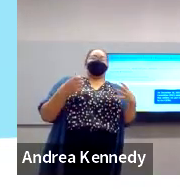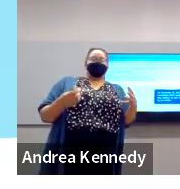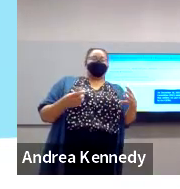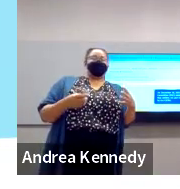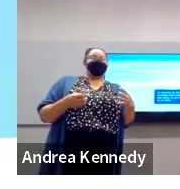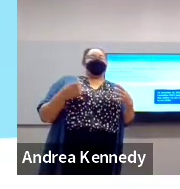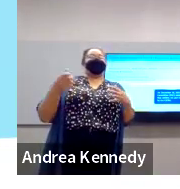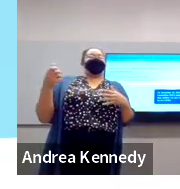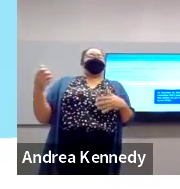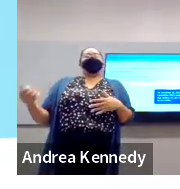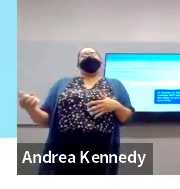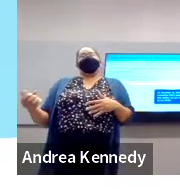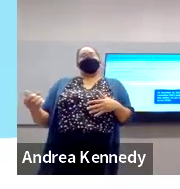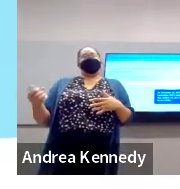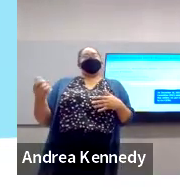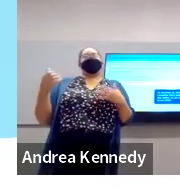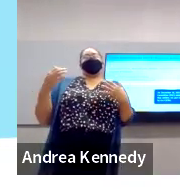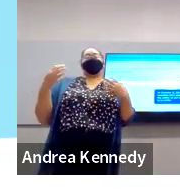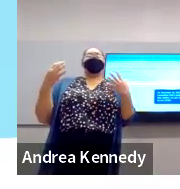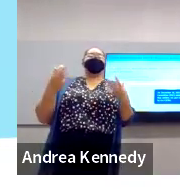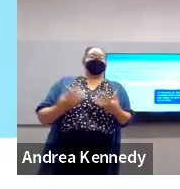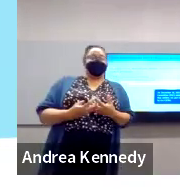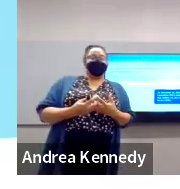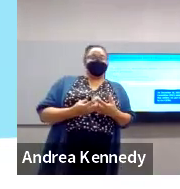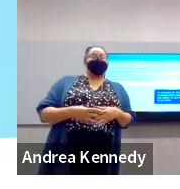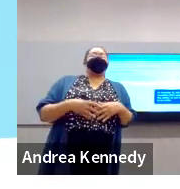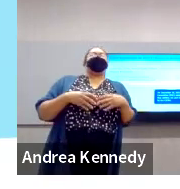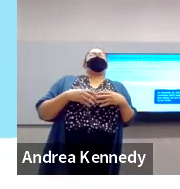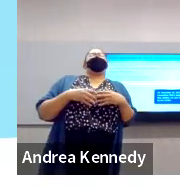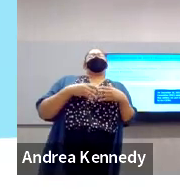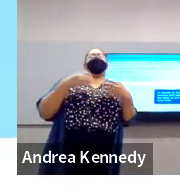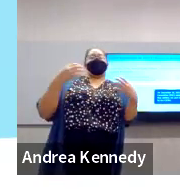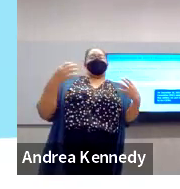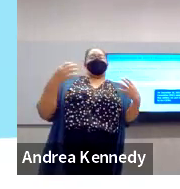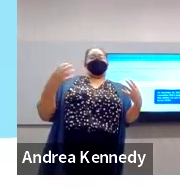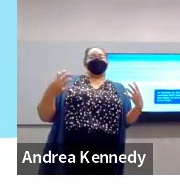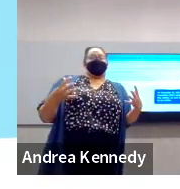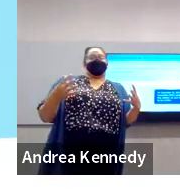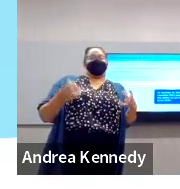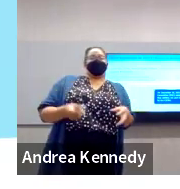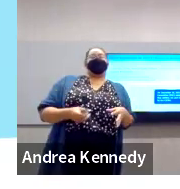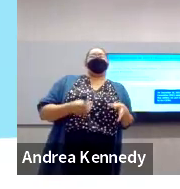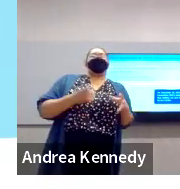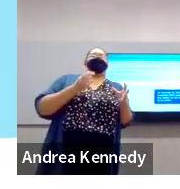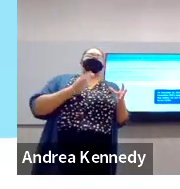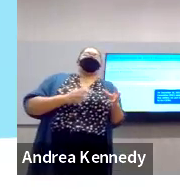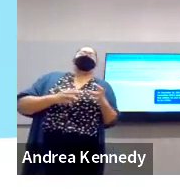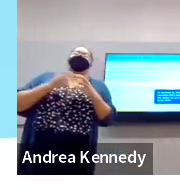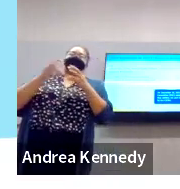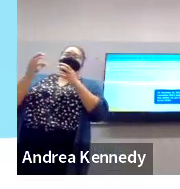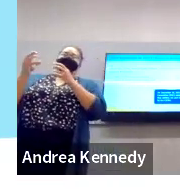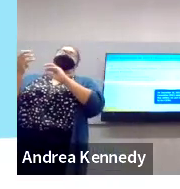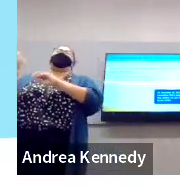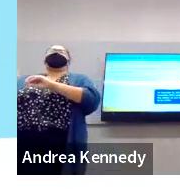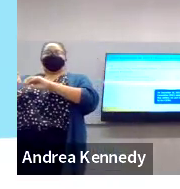regulations to clarify that rent includes utilities. And then we came up with this process to